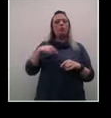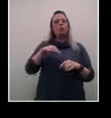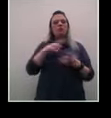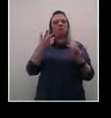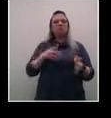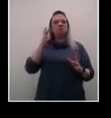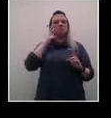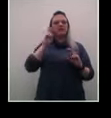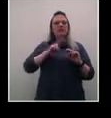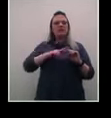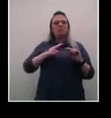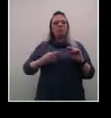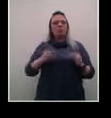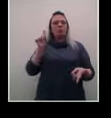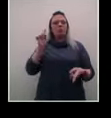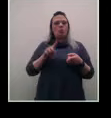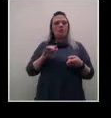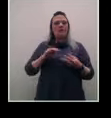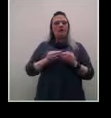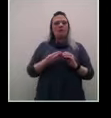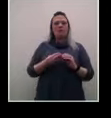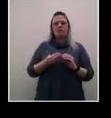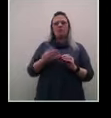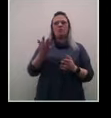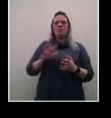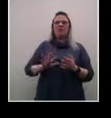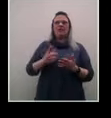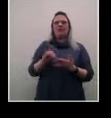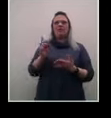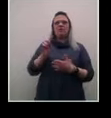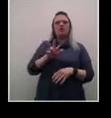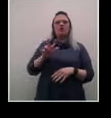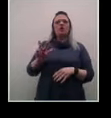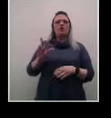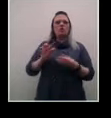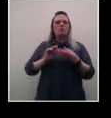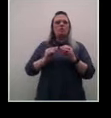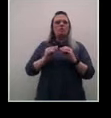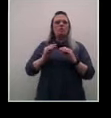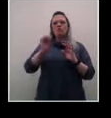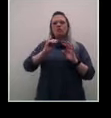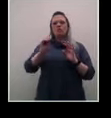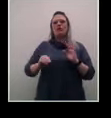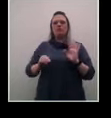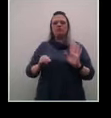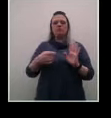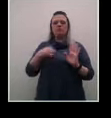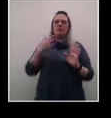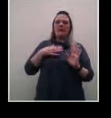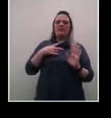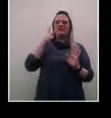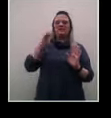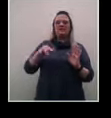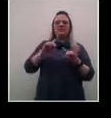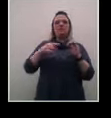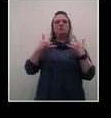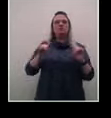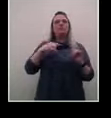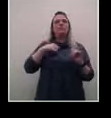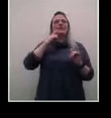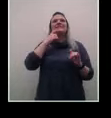number from approximately a week ago when it was over 30 to 33%, so I'm glad to see that. But there's still a serious